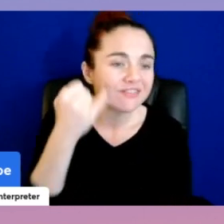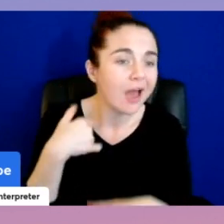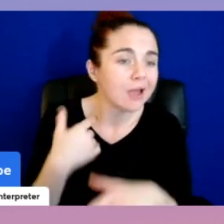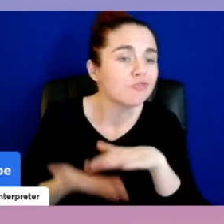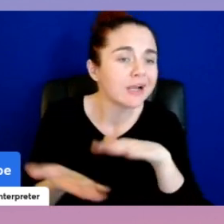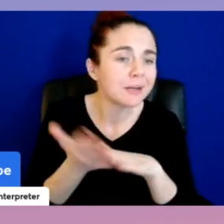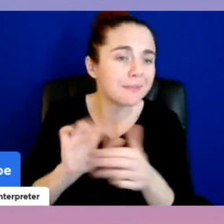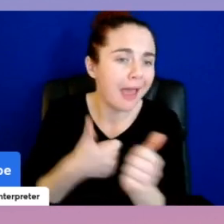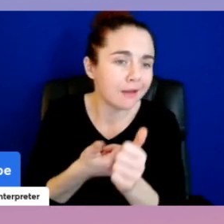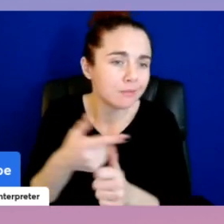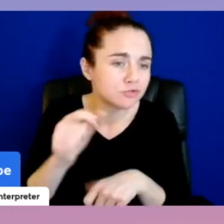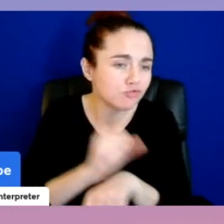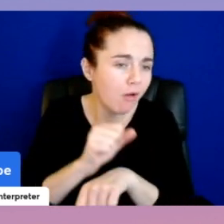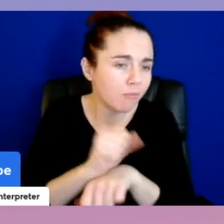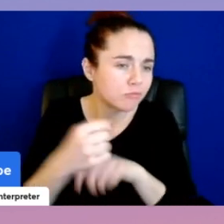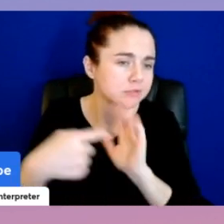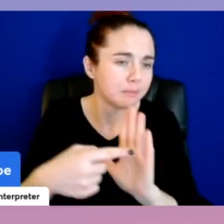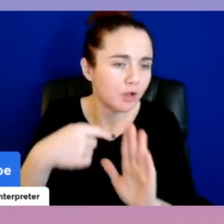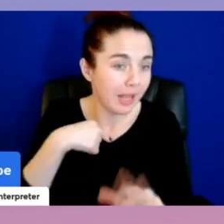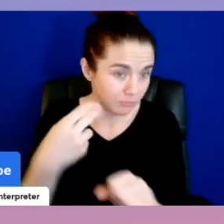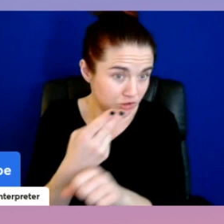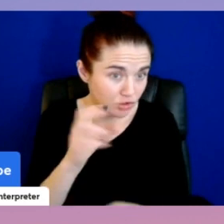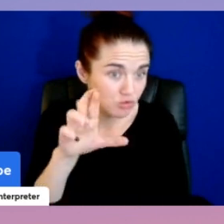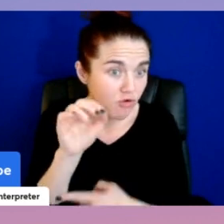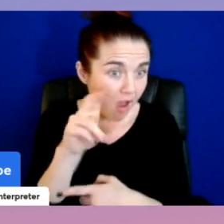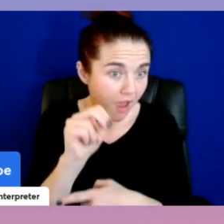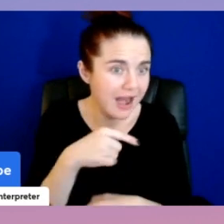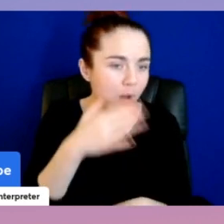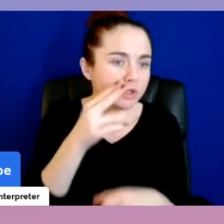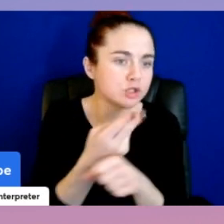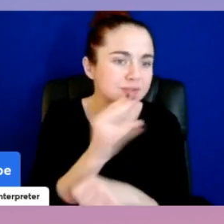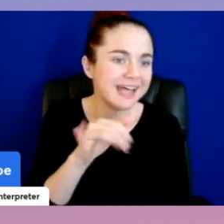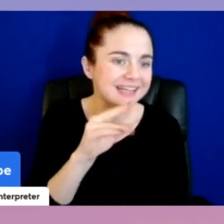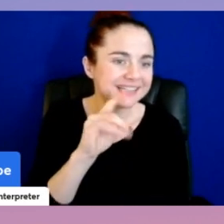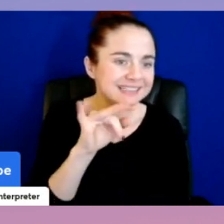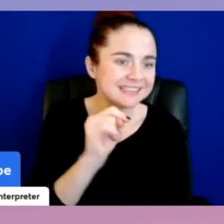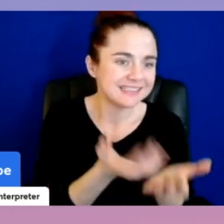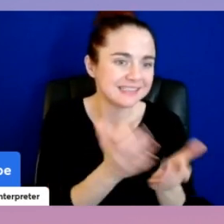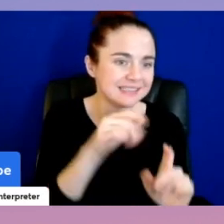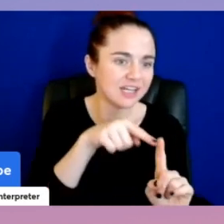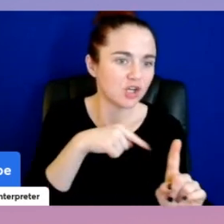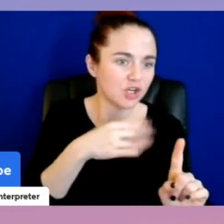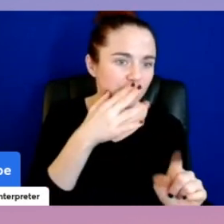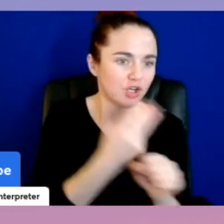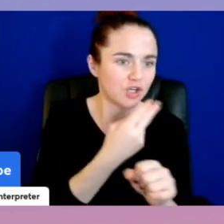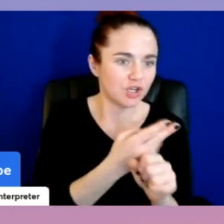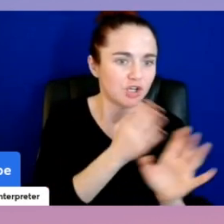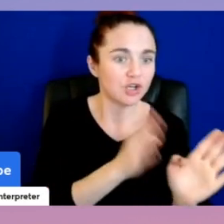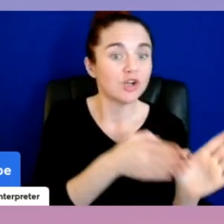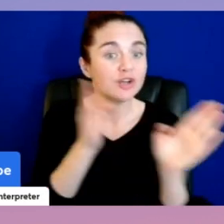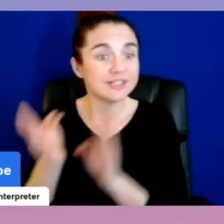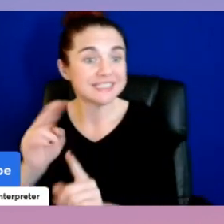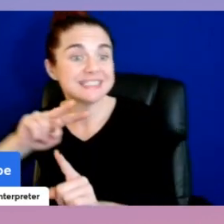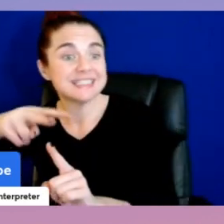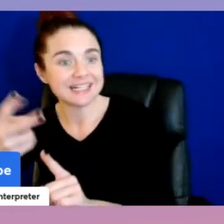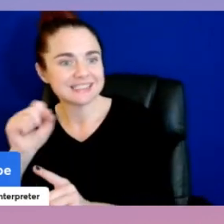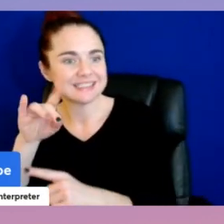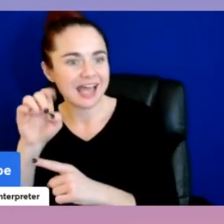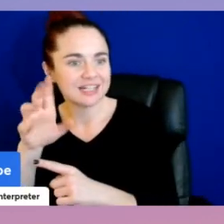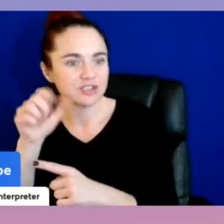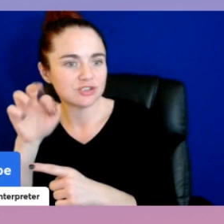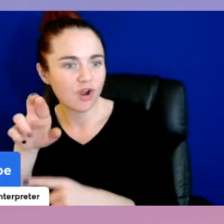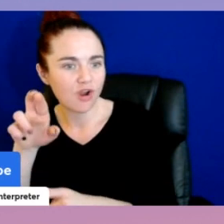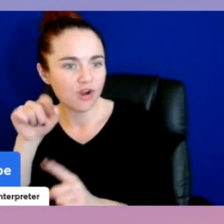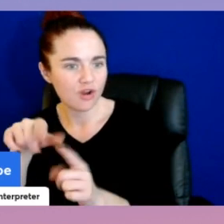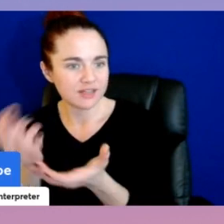for example, using cron, I will use the init container for that. And then the second one is the sidecar